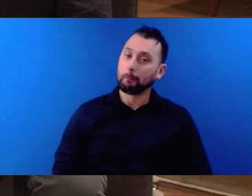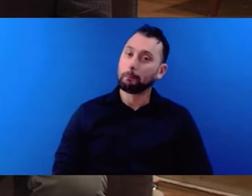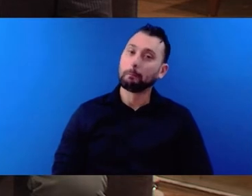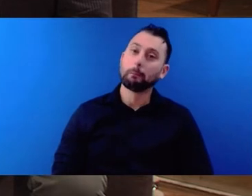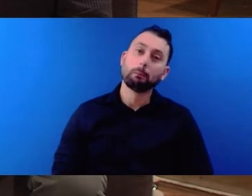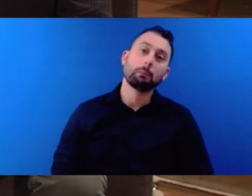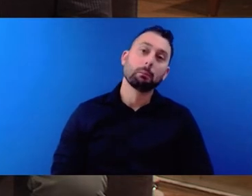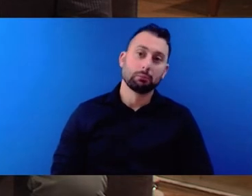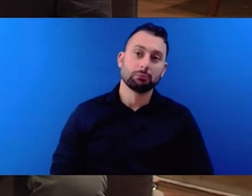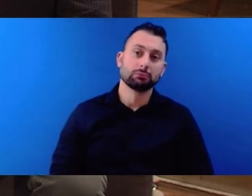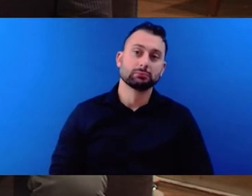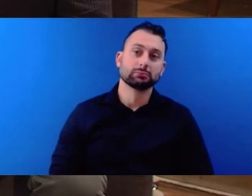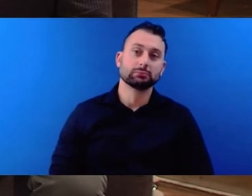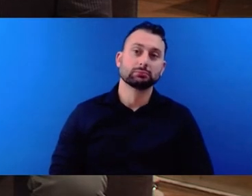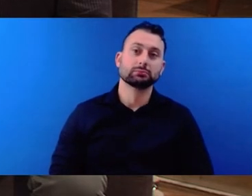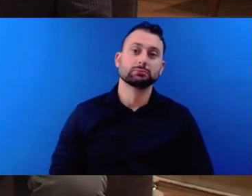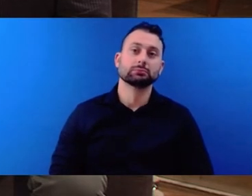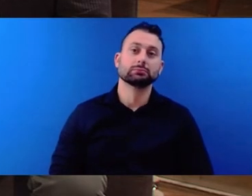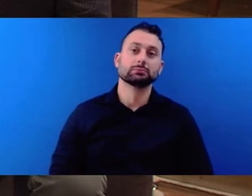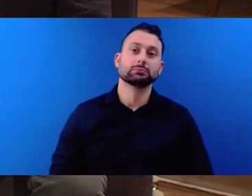That's very interesting.